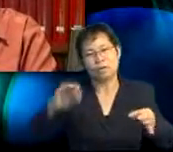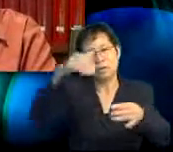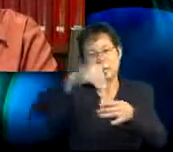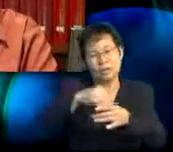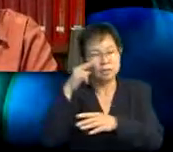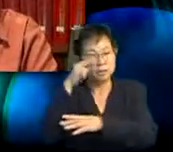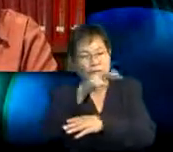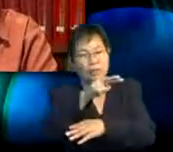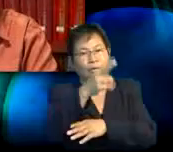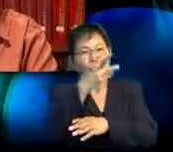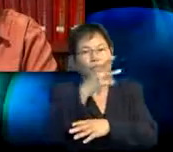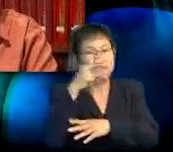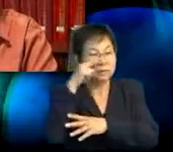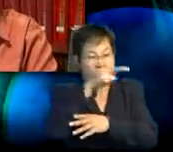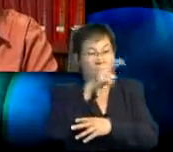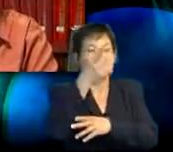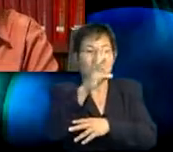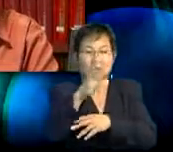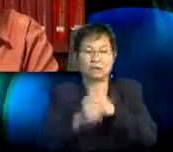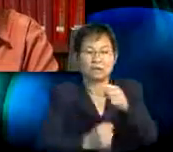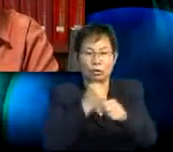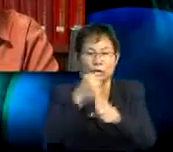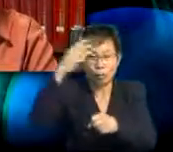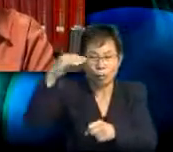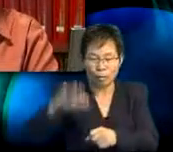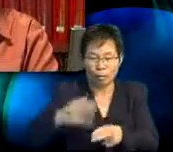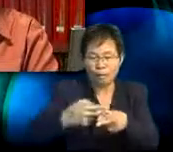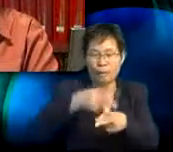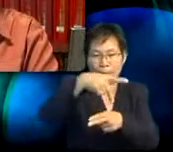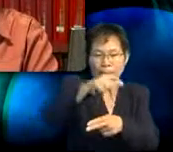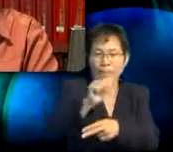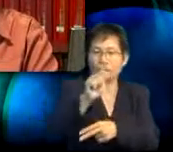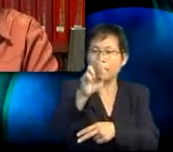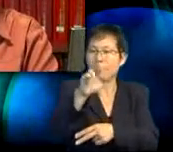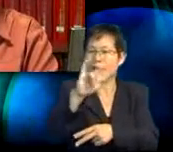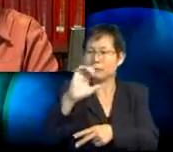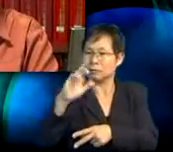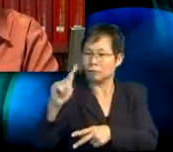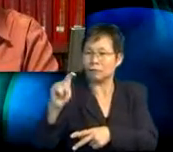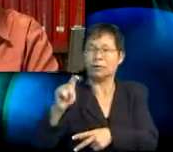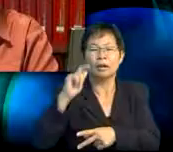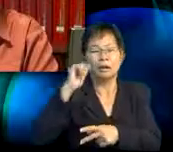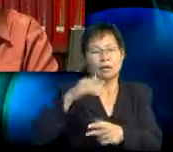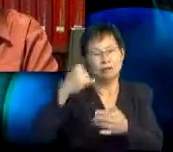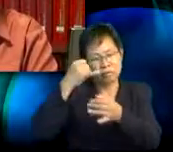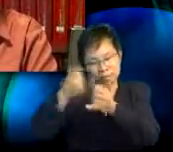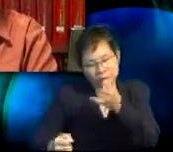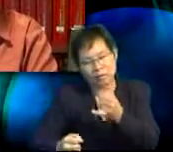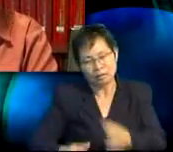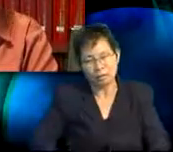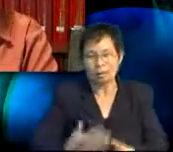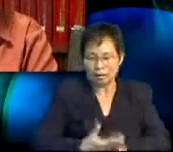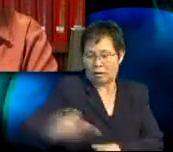of a 16-year-old boy called Patrick Flynn, who finally has to leave his village